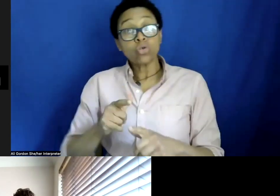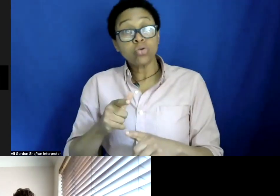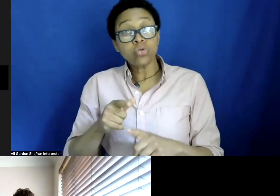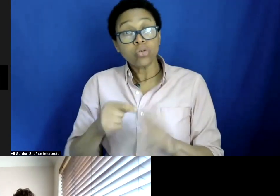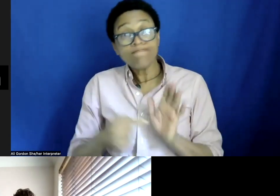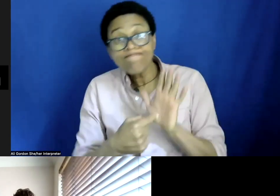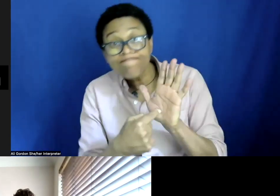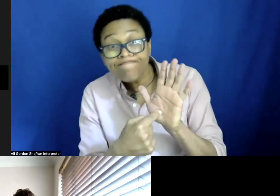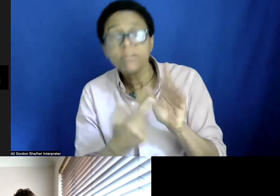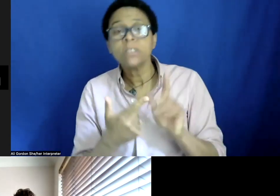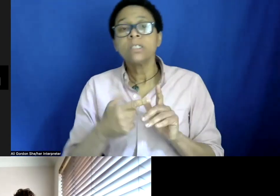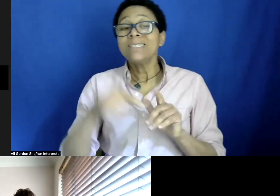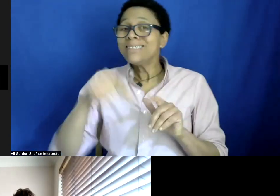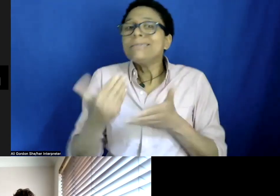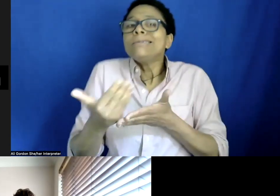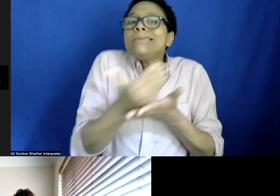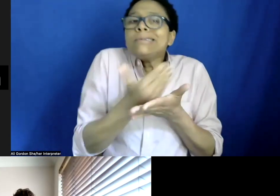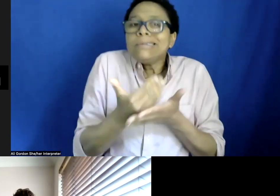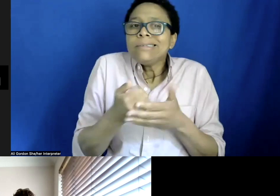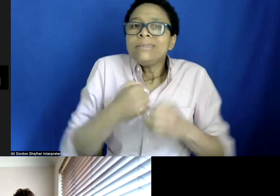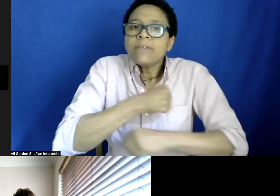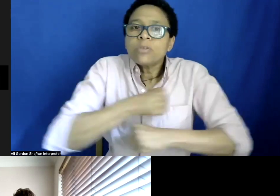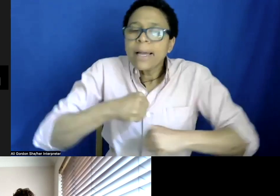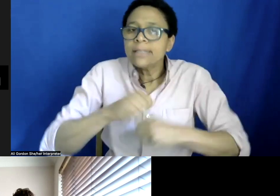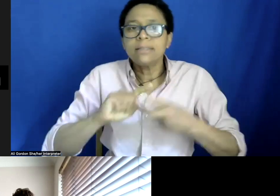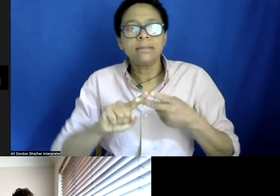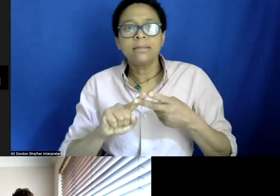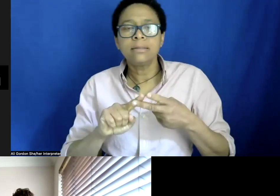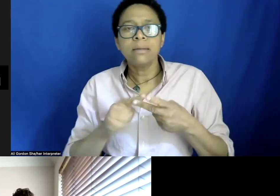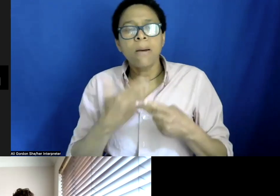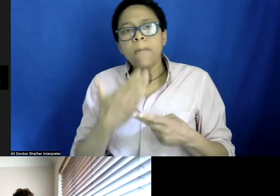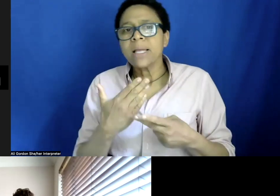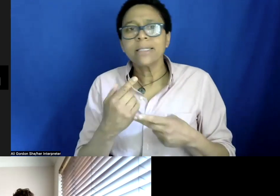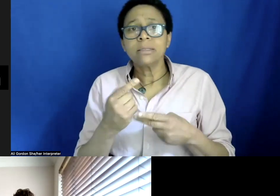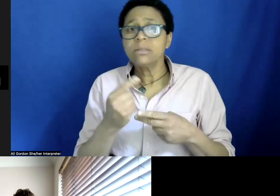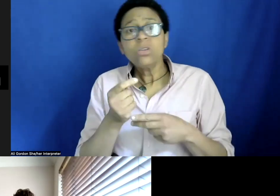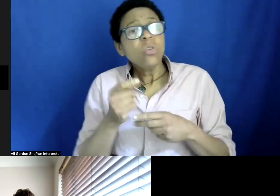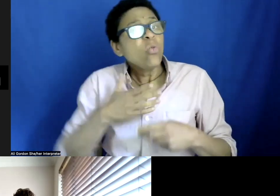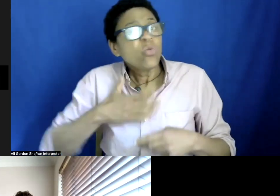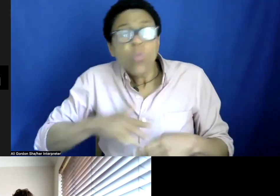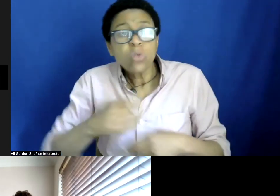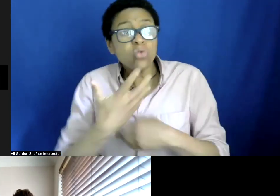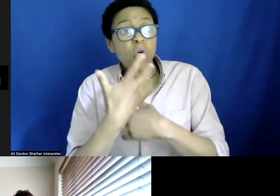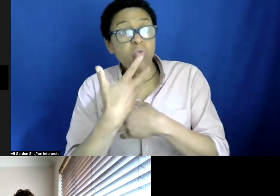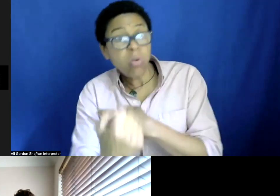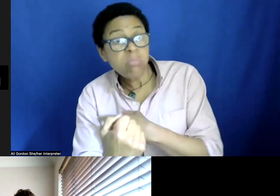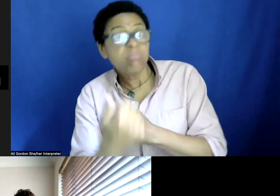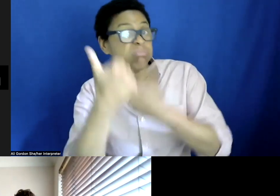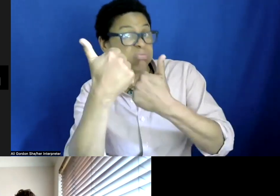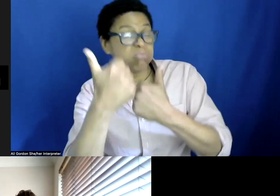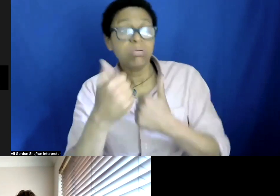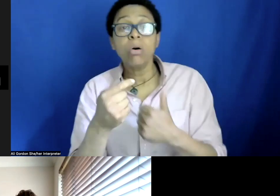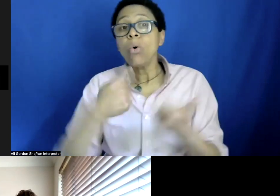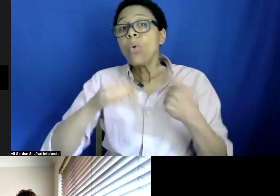any reason, feel free to turn your camera off. But we're here if you need to chat afterwards. Just